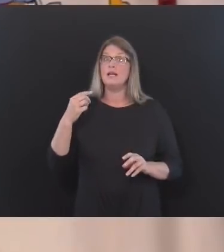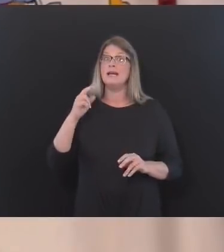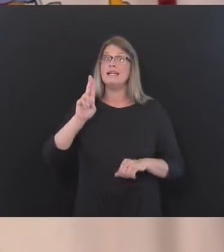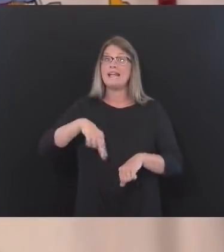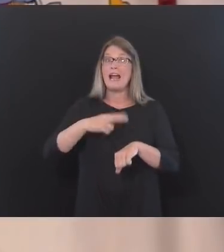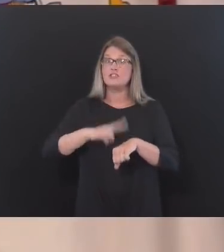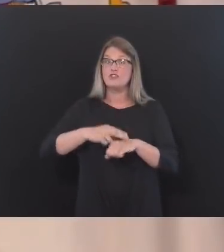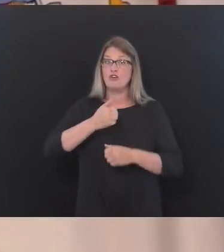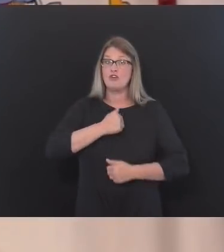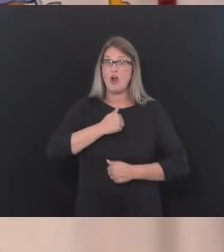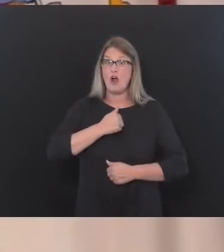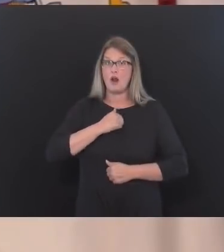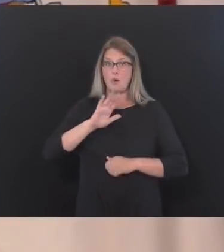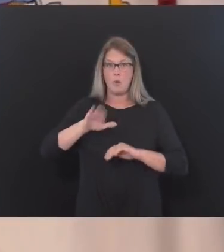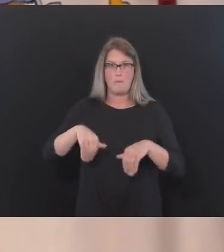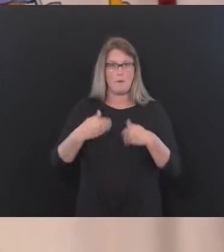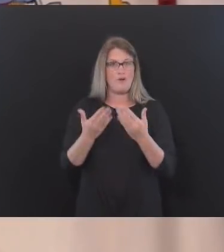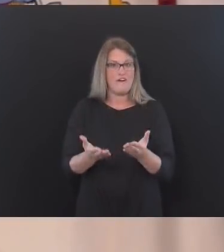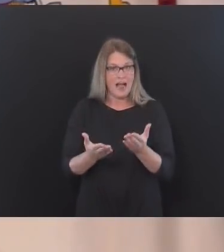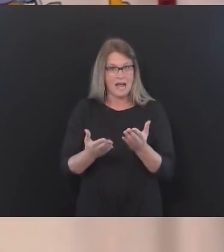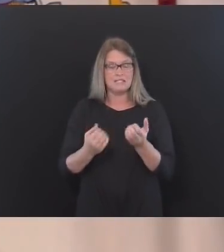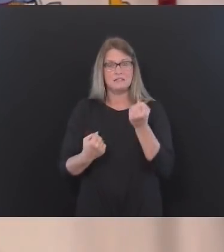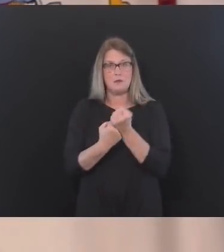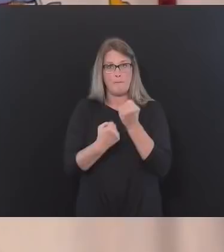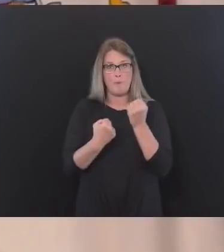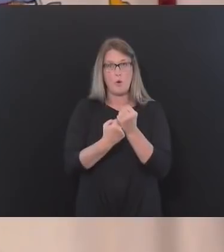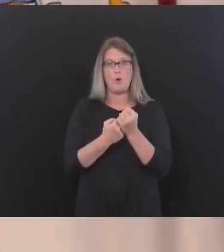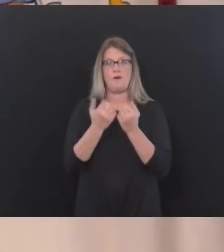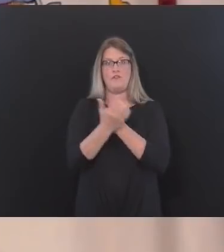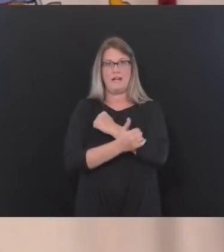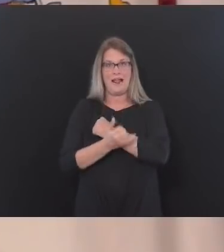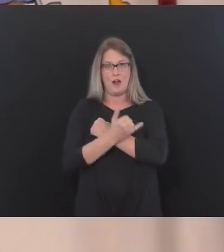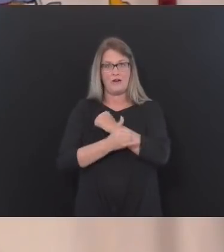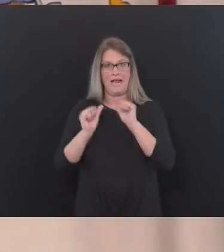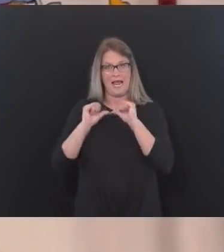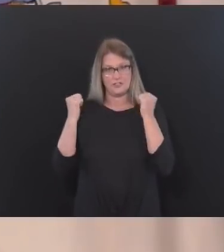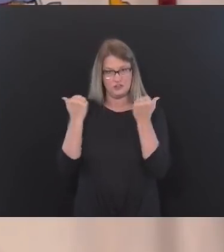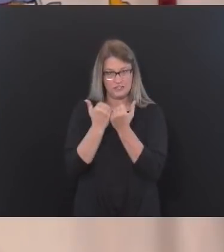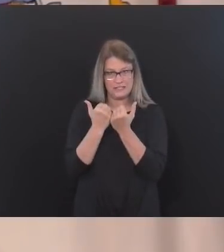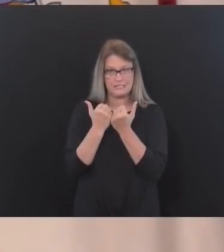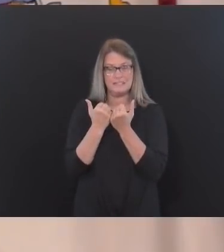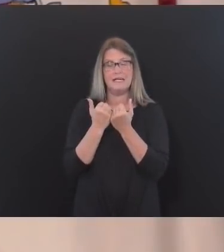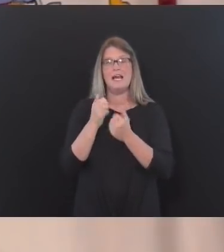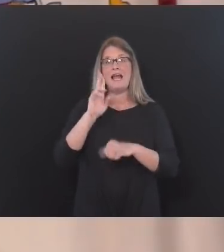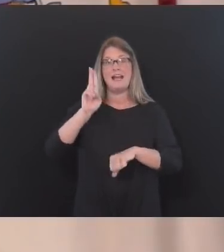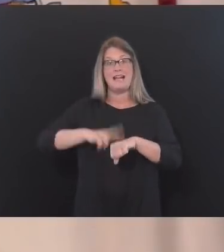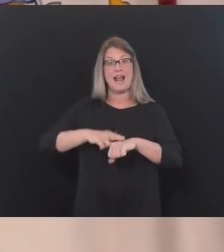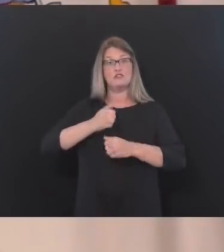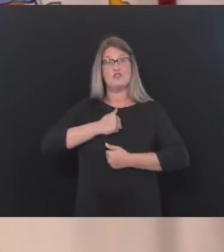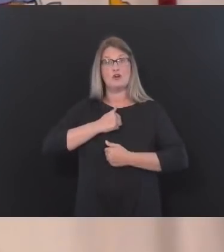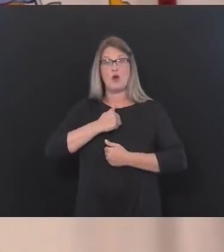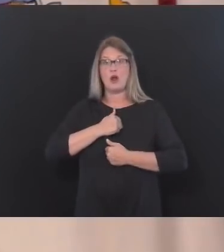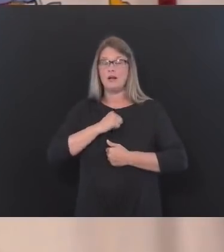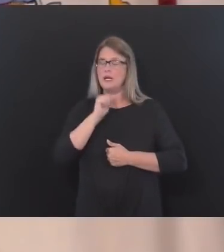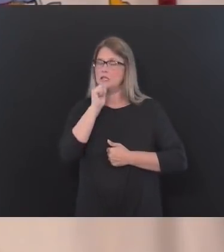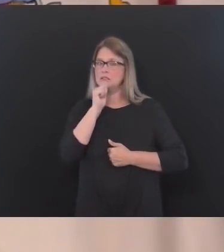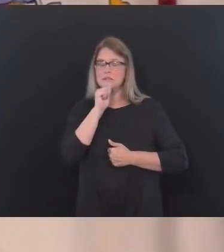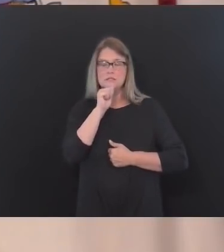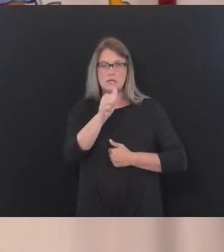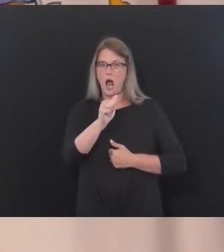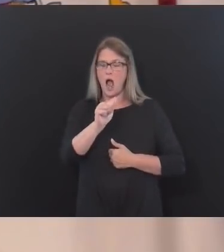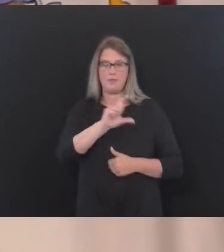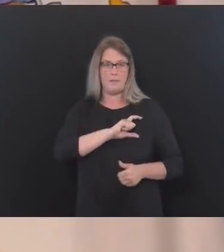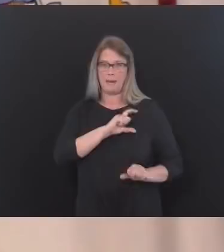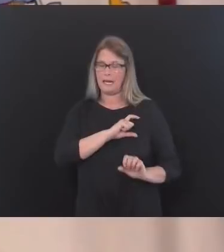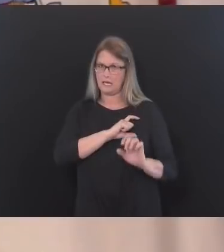provide logistical support and services to assist county agencies. The National Guard is not to do law